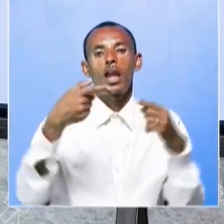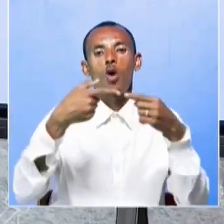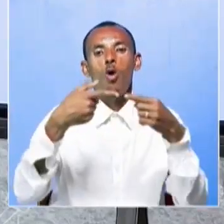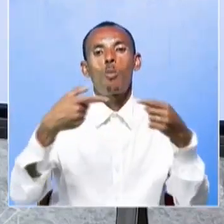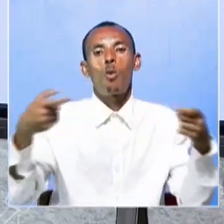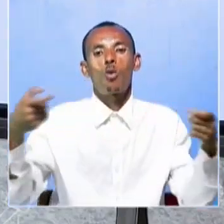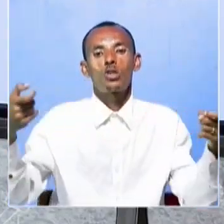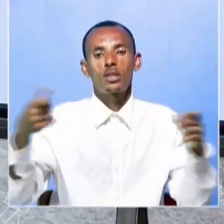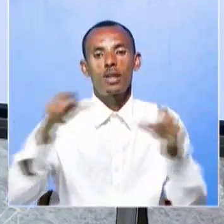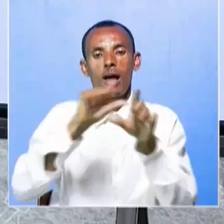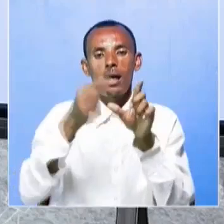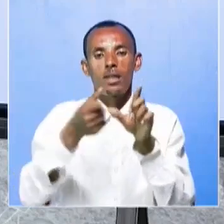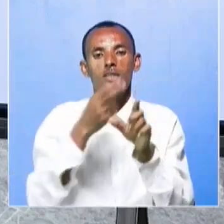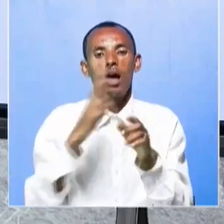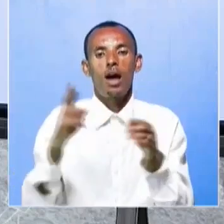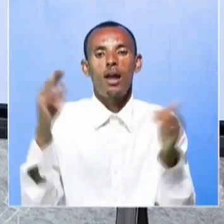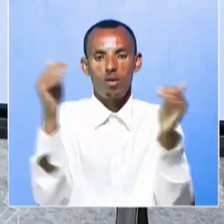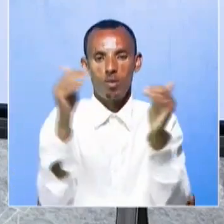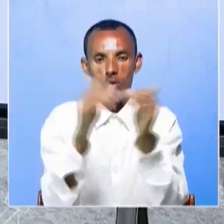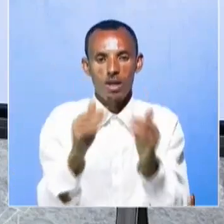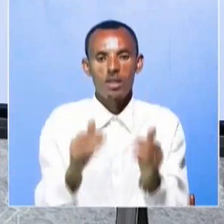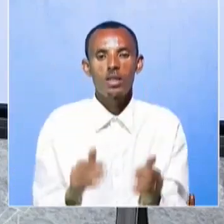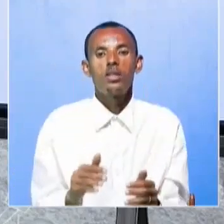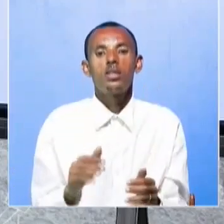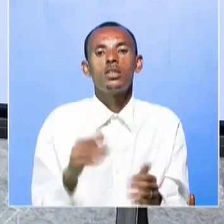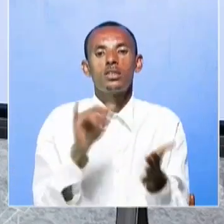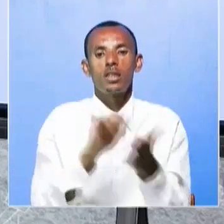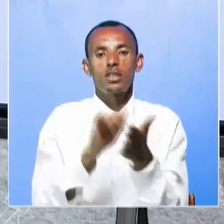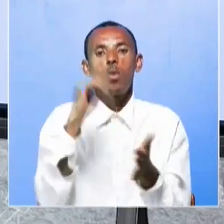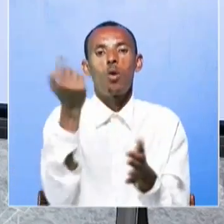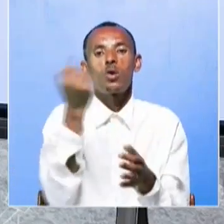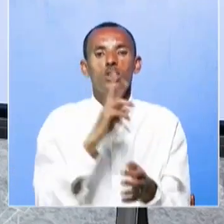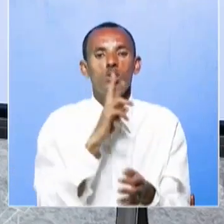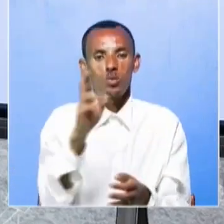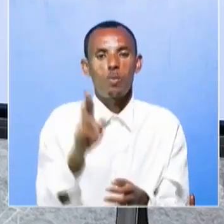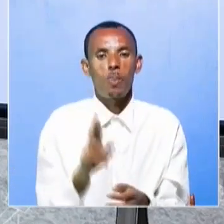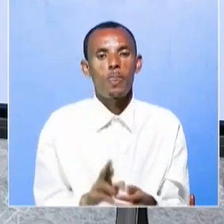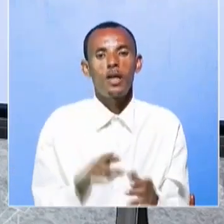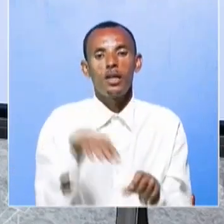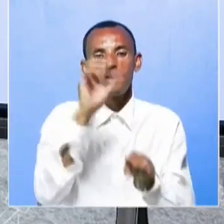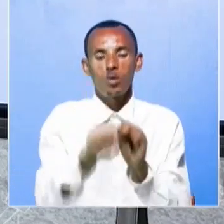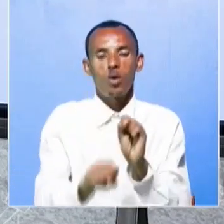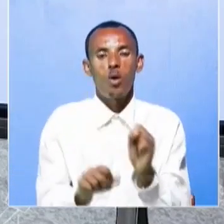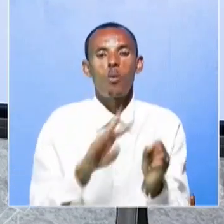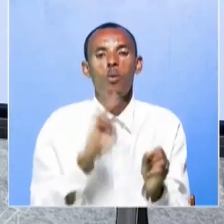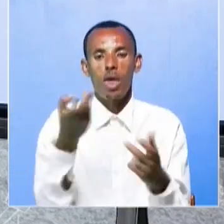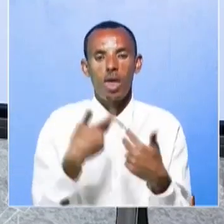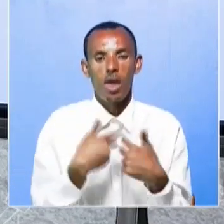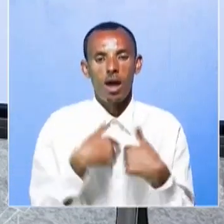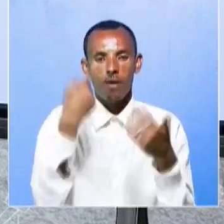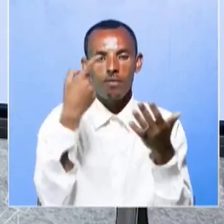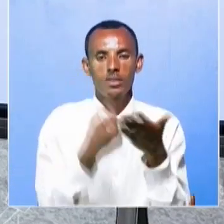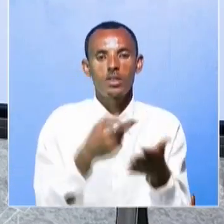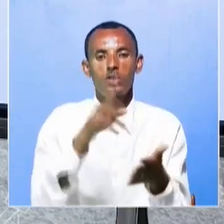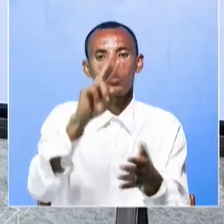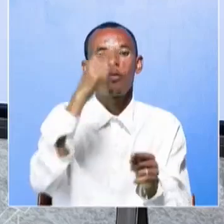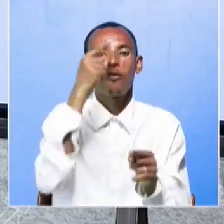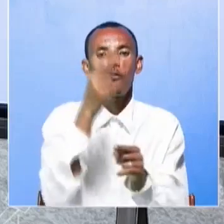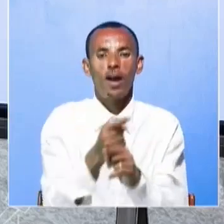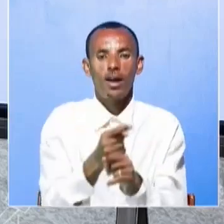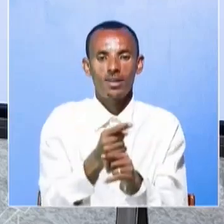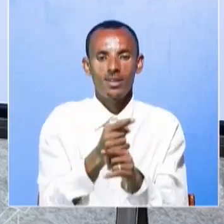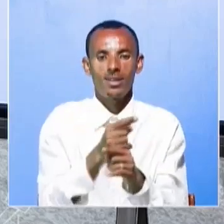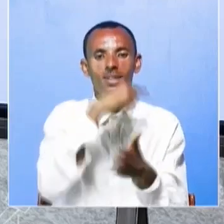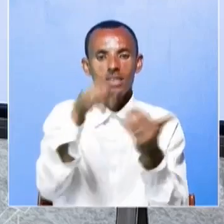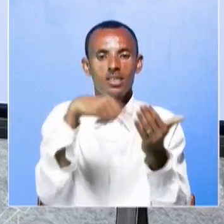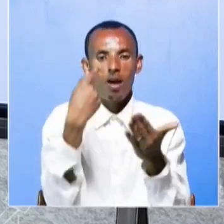angles are congruent. That is always true. So we have these two facts,